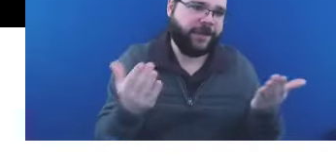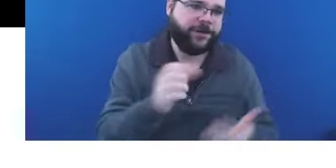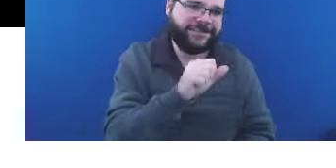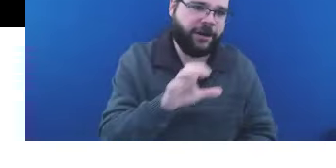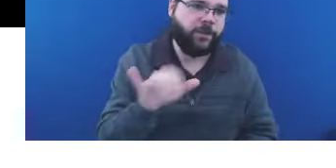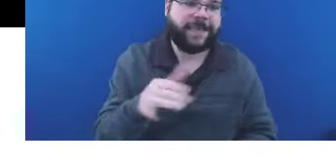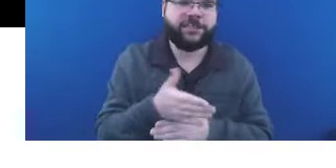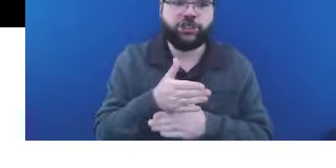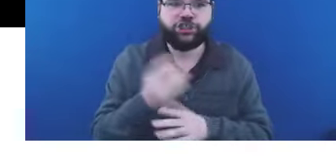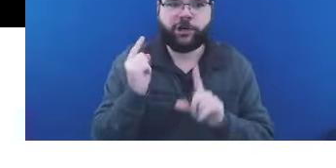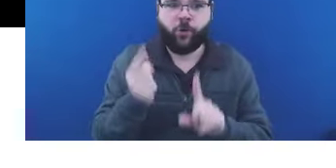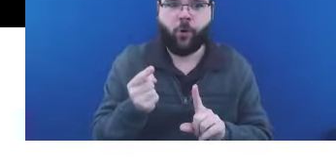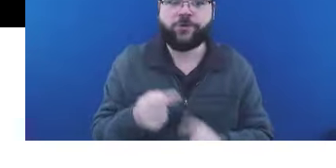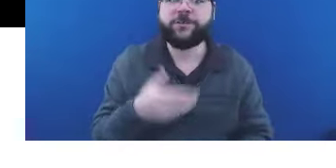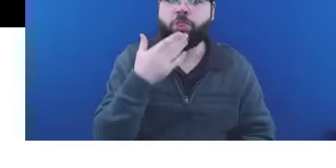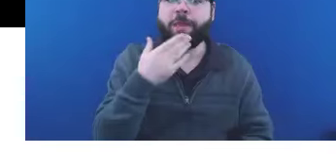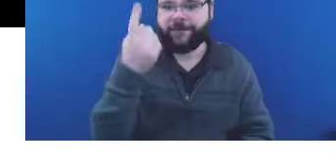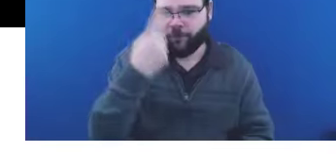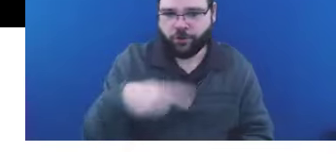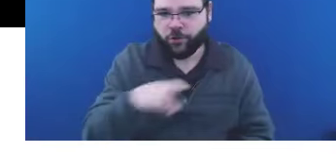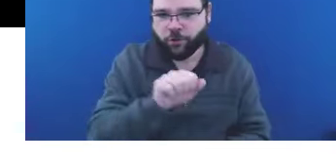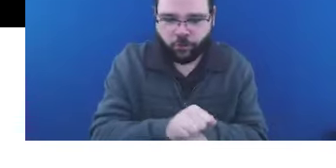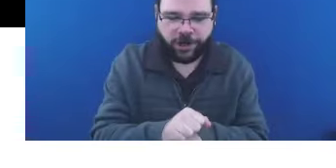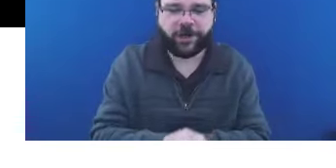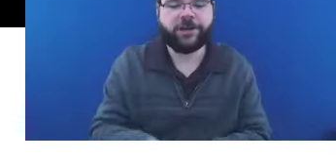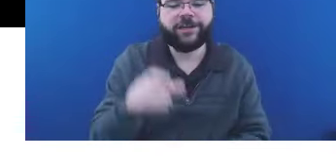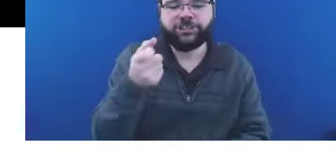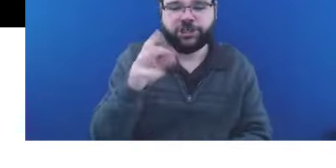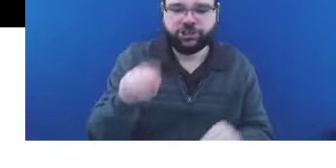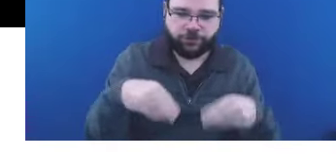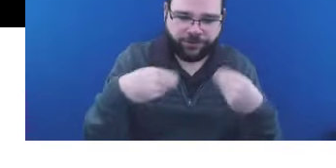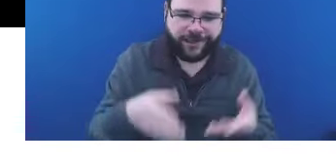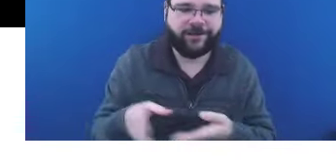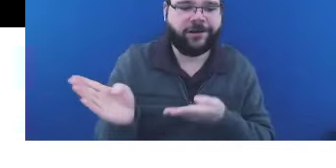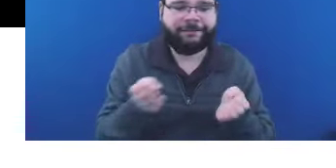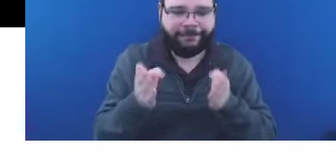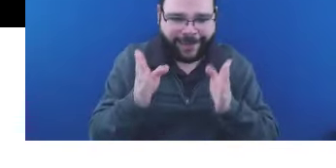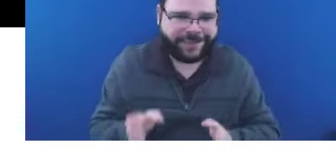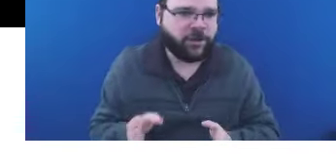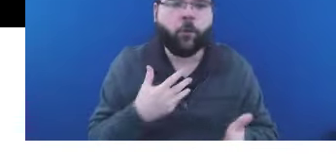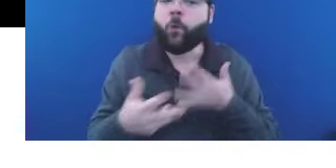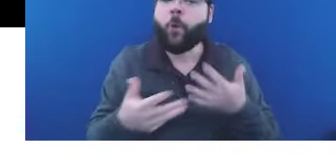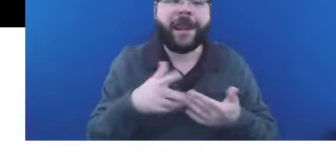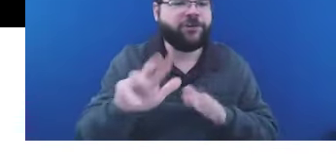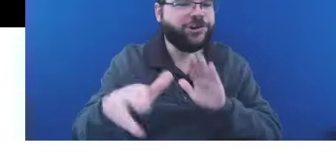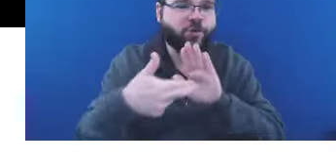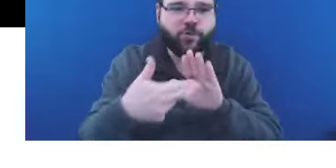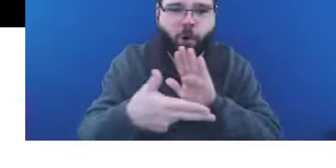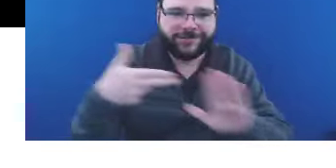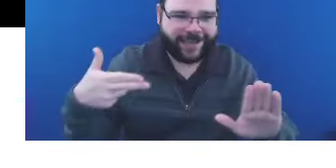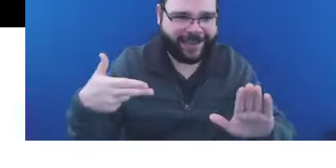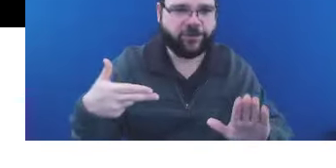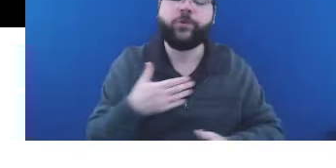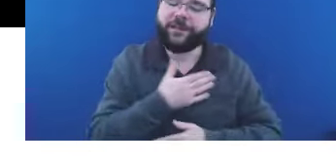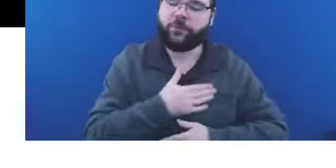So thank you to all the work that you do, whether shelter providers, homeless liaisons, any of the other, whatever your role is. We